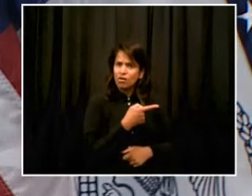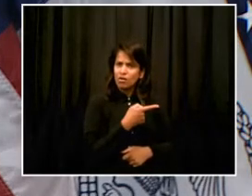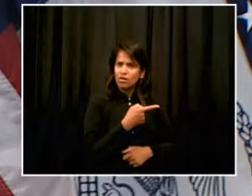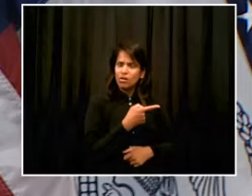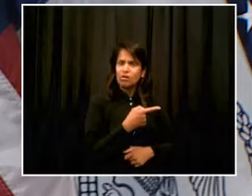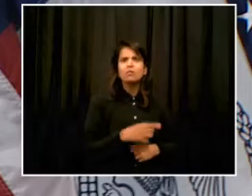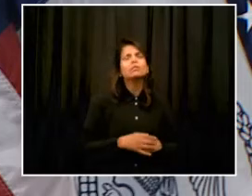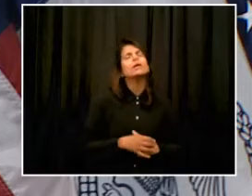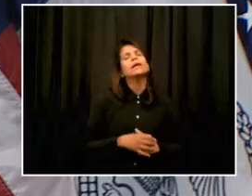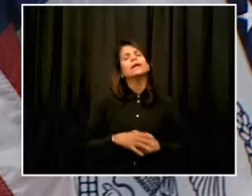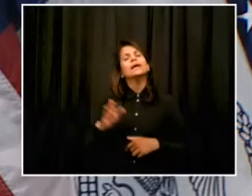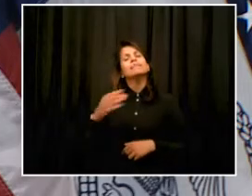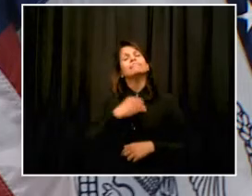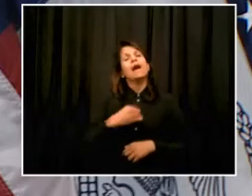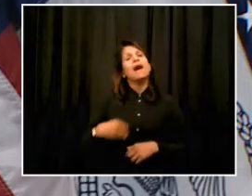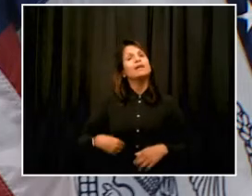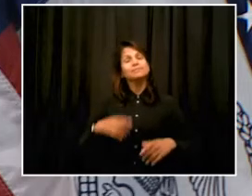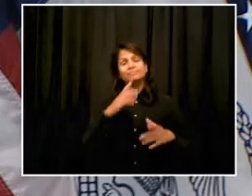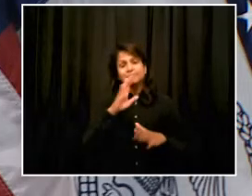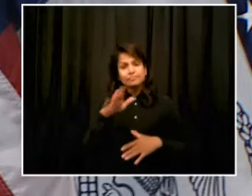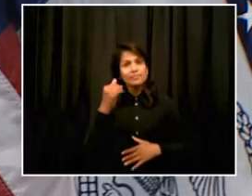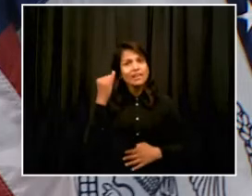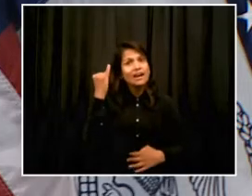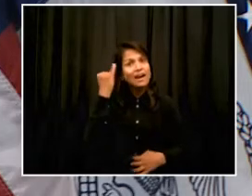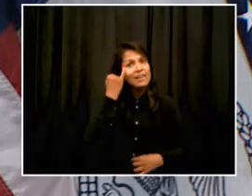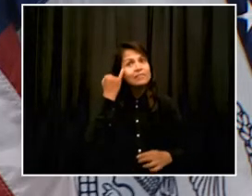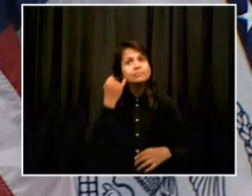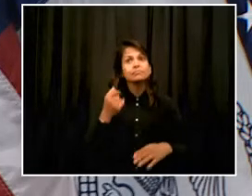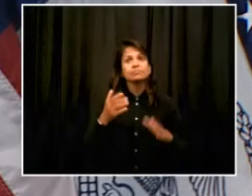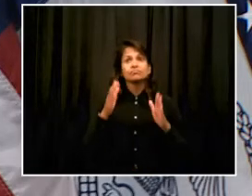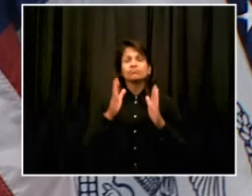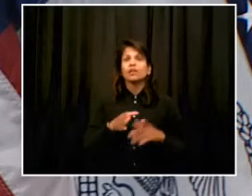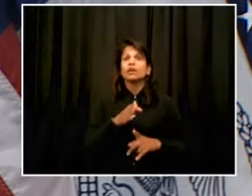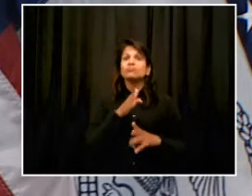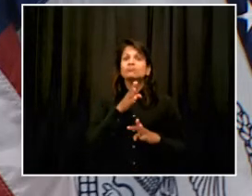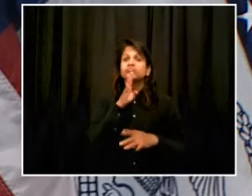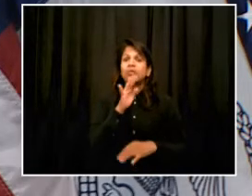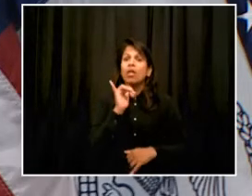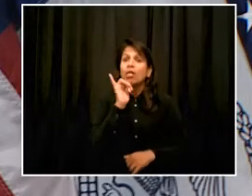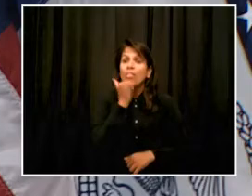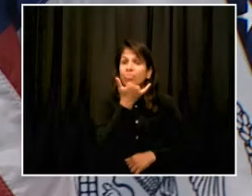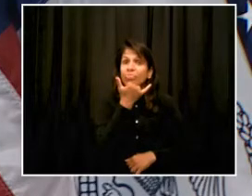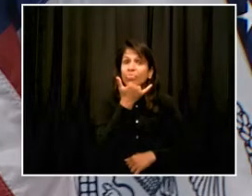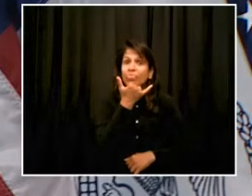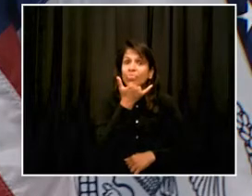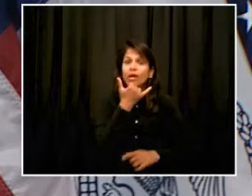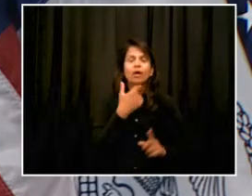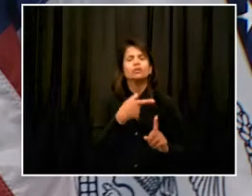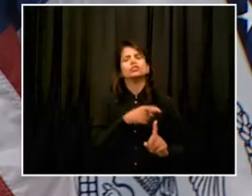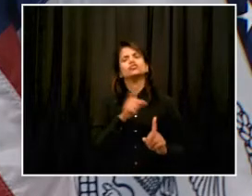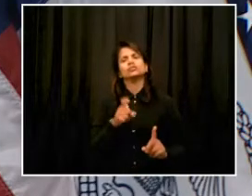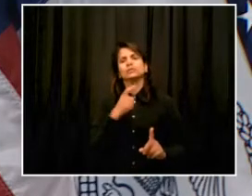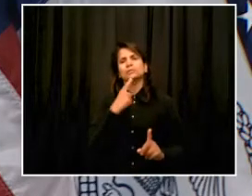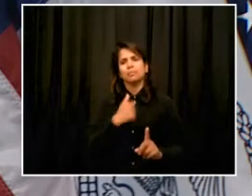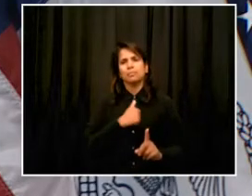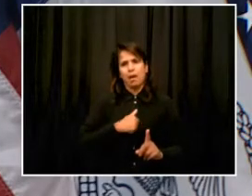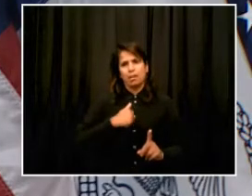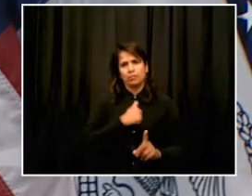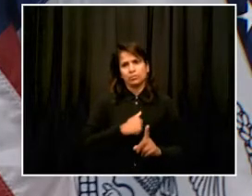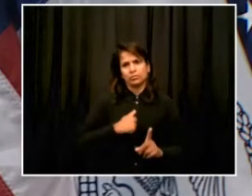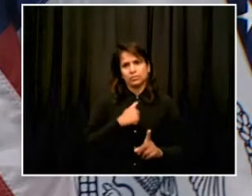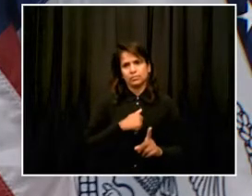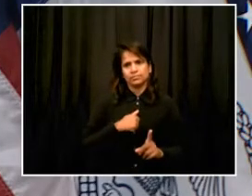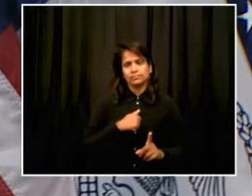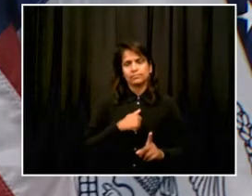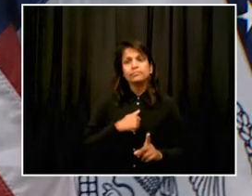clear the air and move forward, and that's what happened. But I think the bottom line of this administration is we've all gone through an